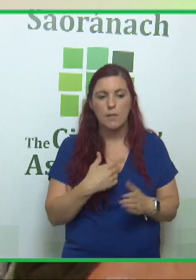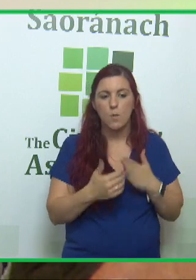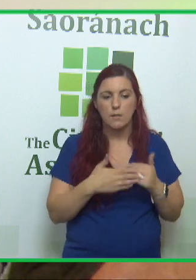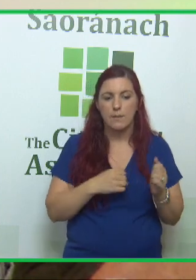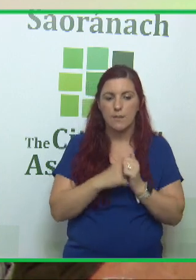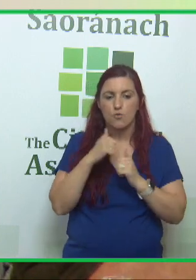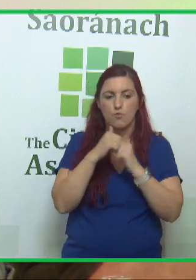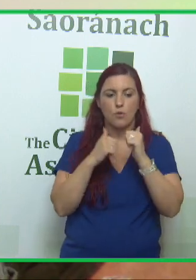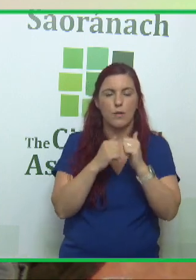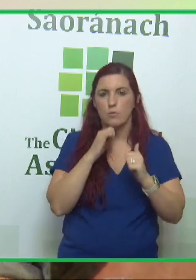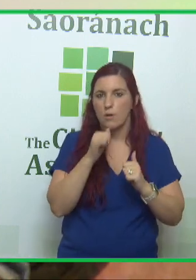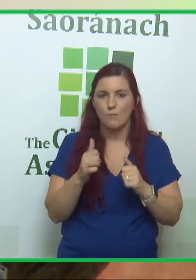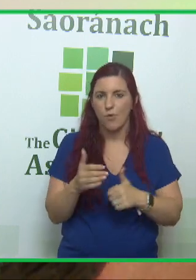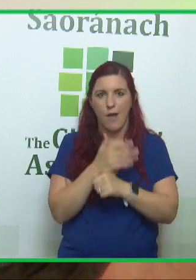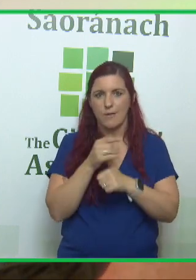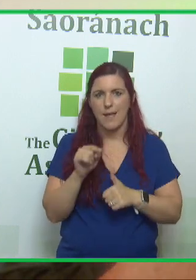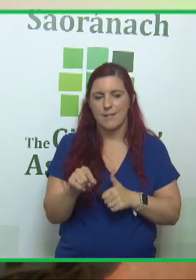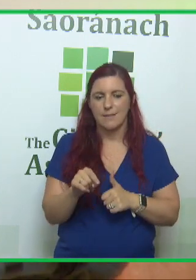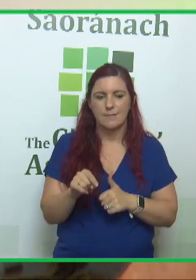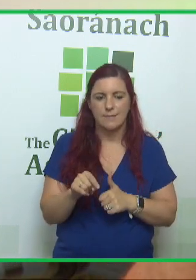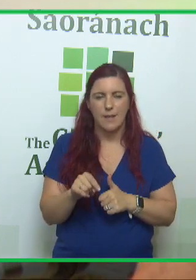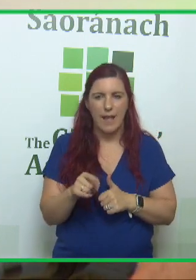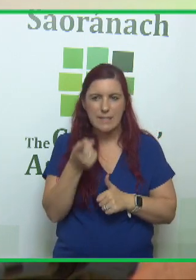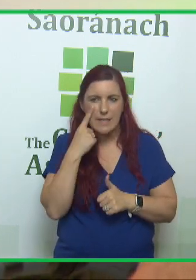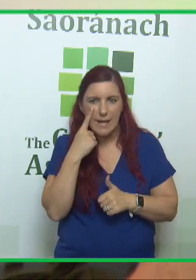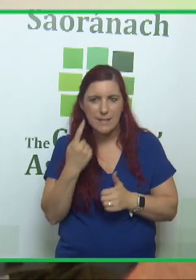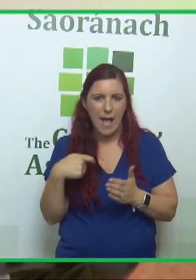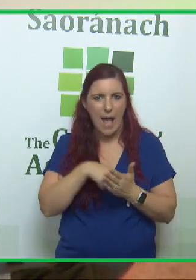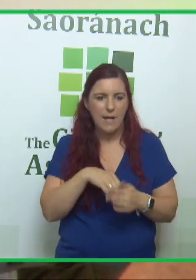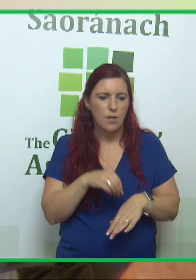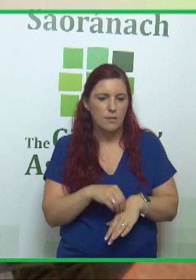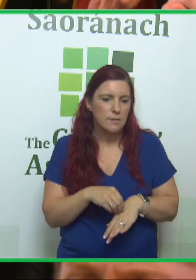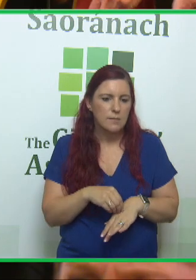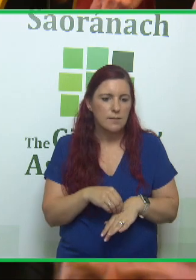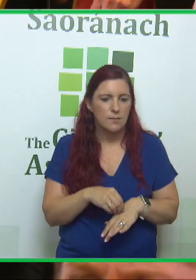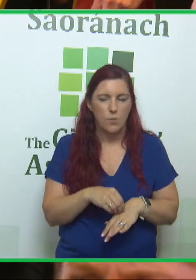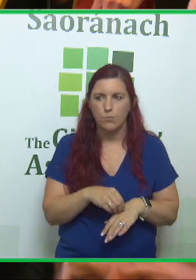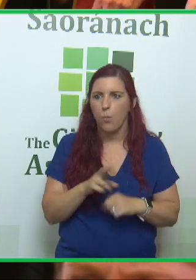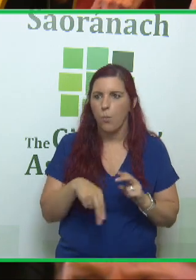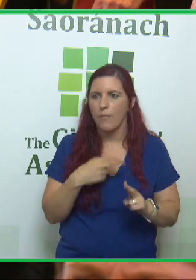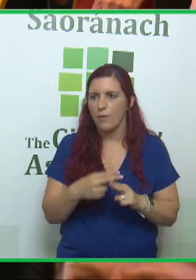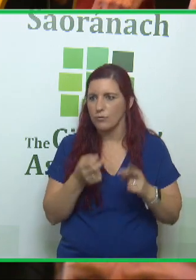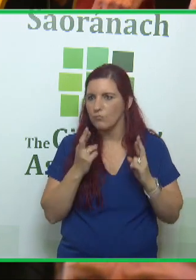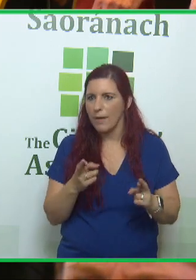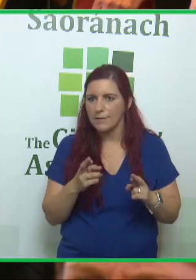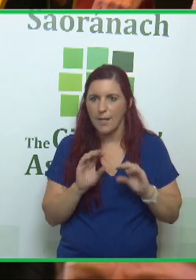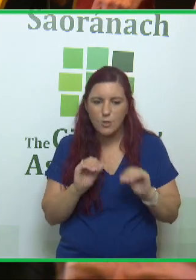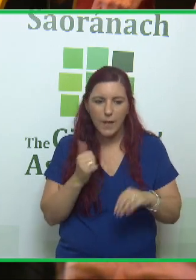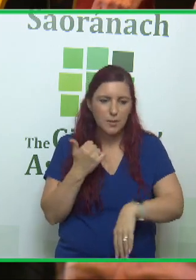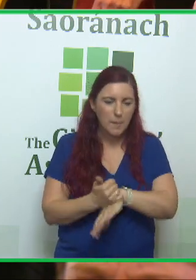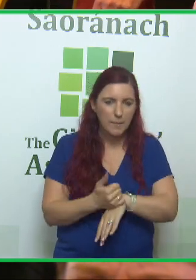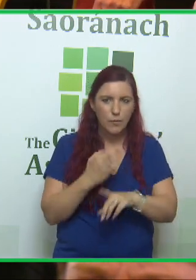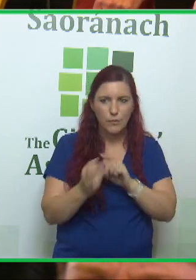structure doesn't really prioritise that. So it's seen as an add-on. So rather than have proper education in relation to effective response